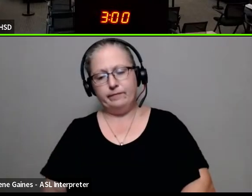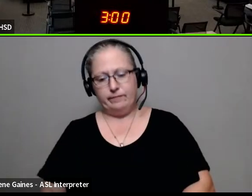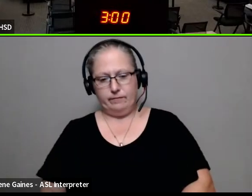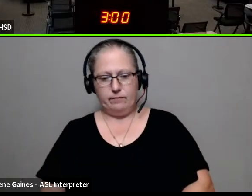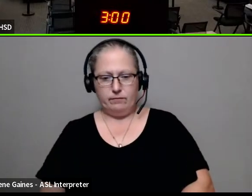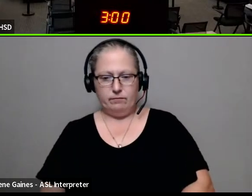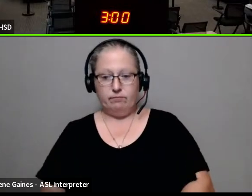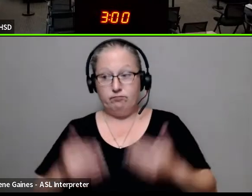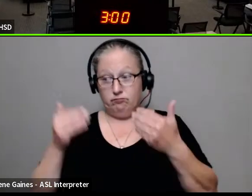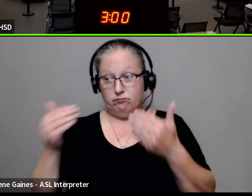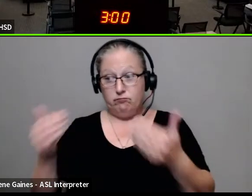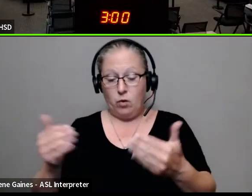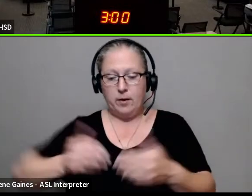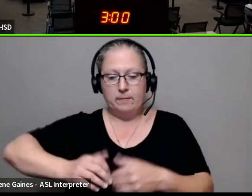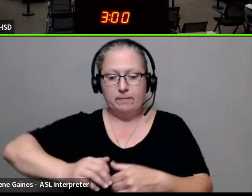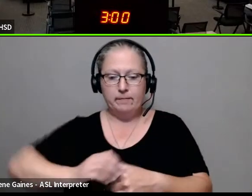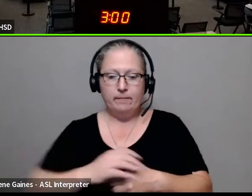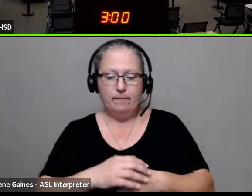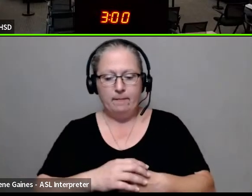Go ahead.